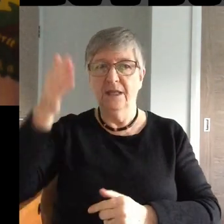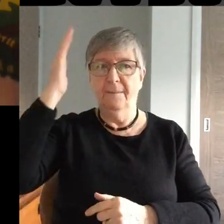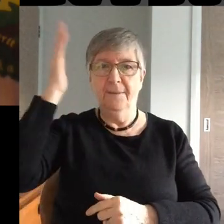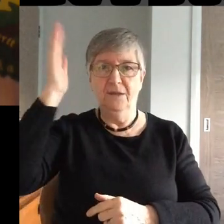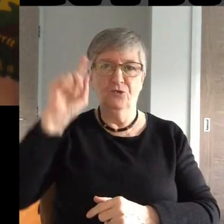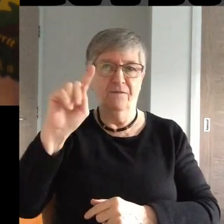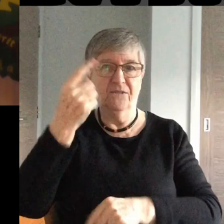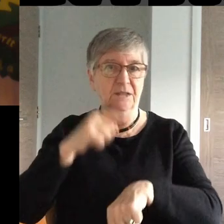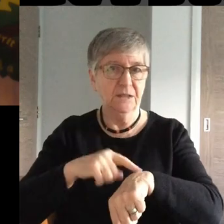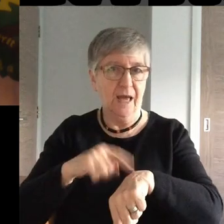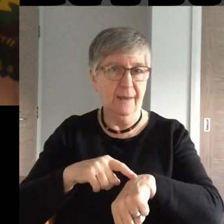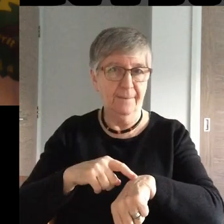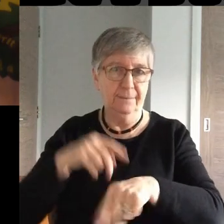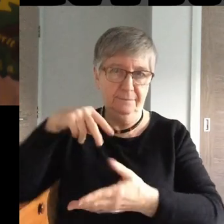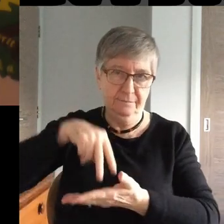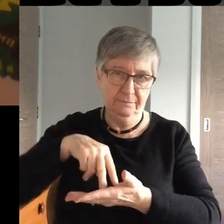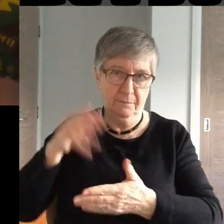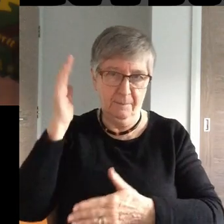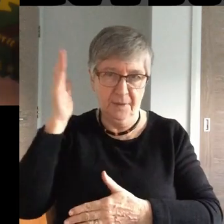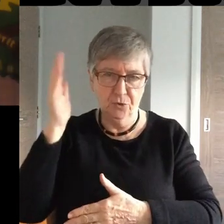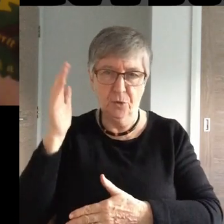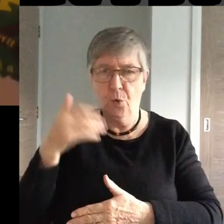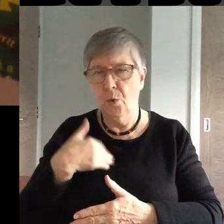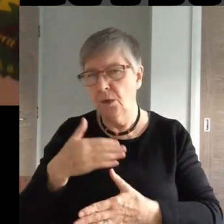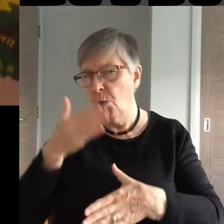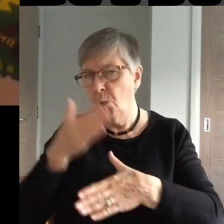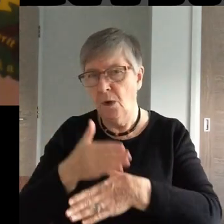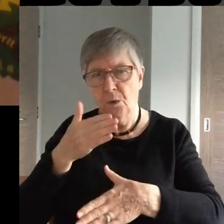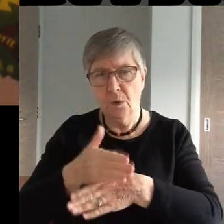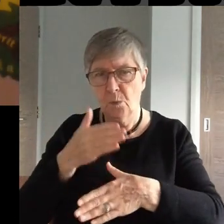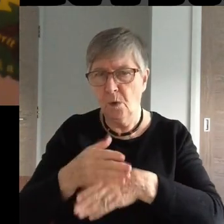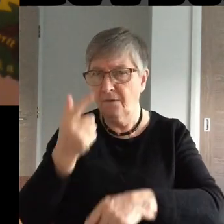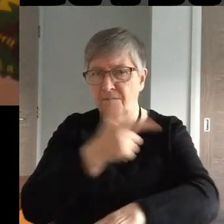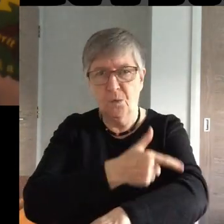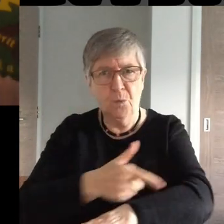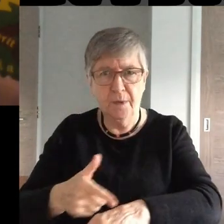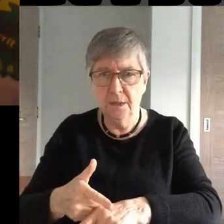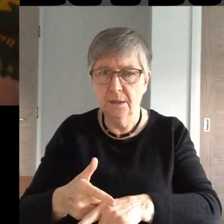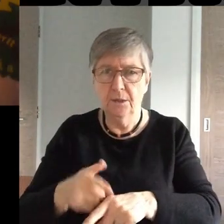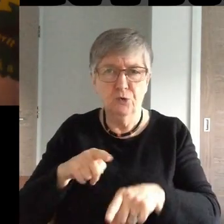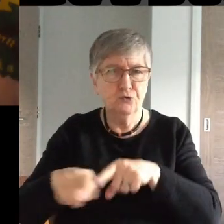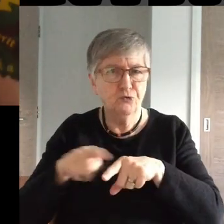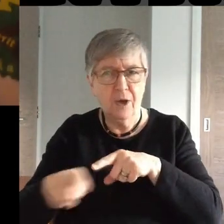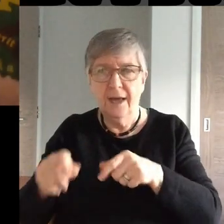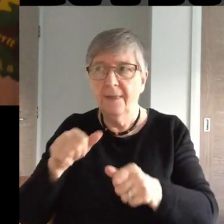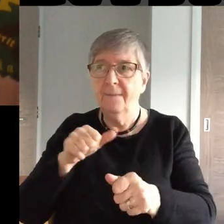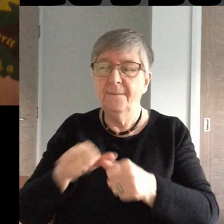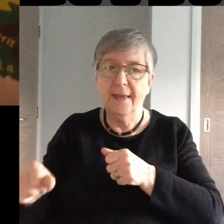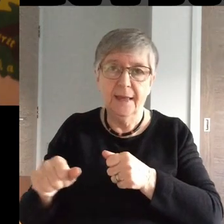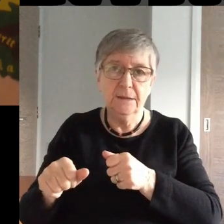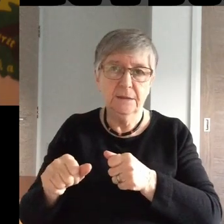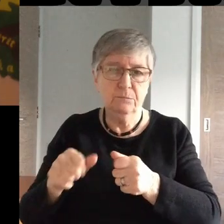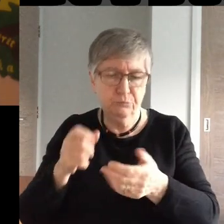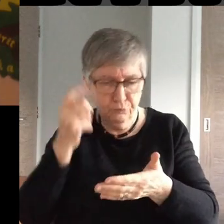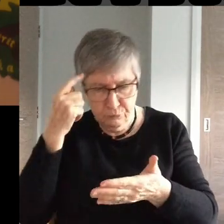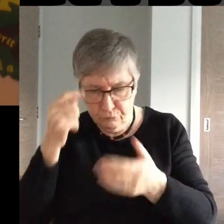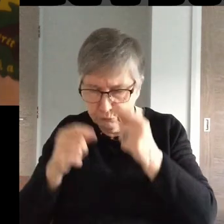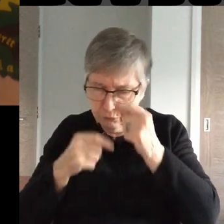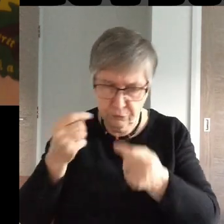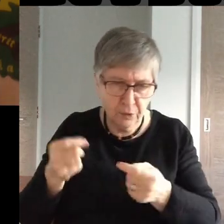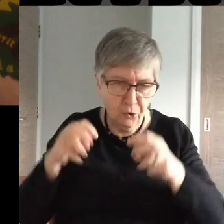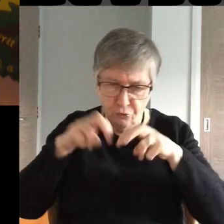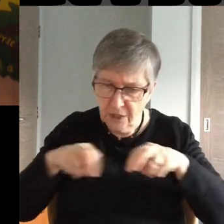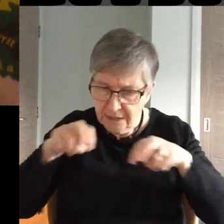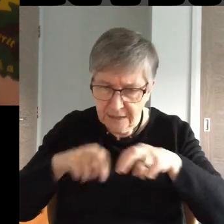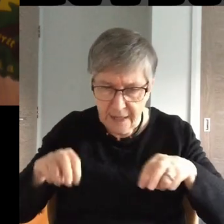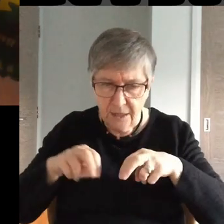preach his sermon. He'd worked so hard on this sermon all week, tried his best, put everything into it. This was